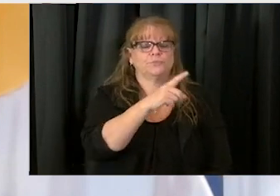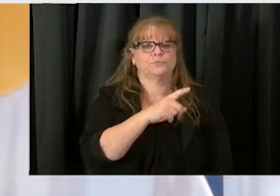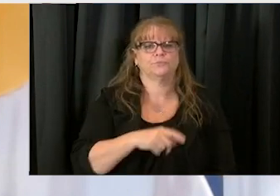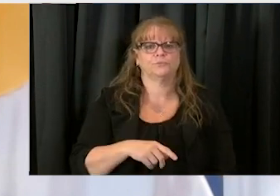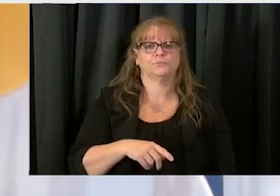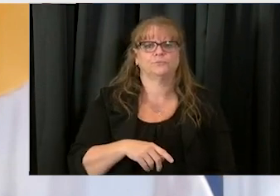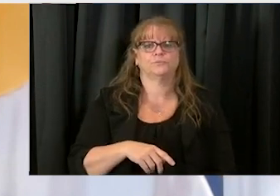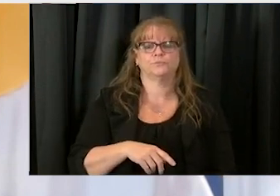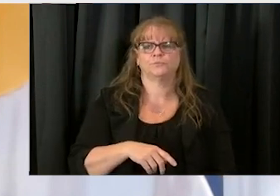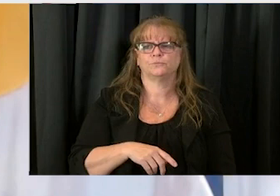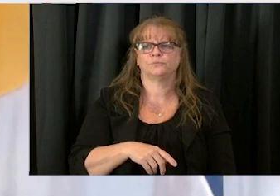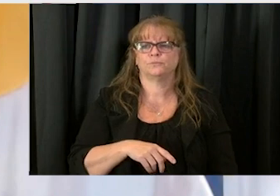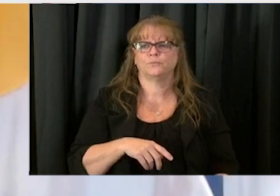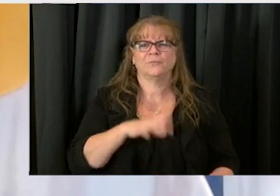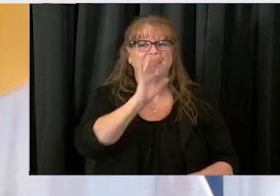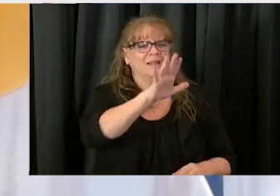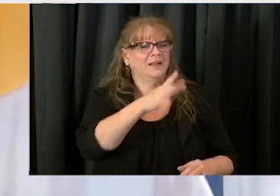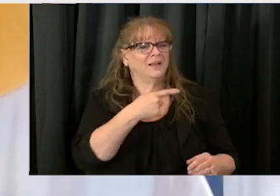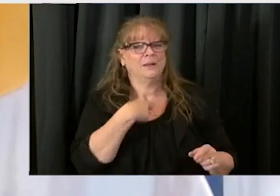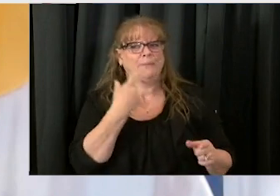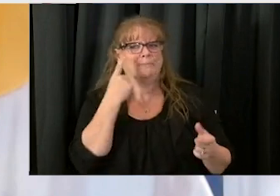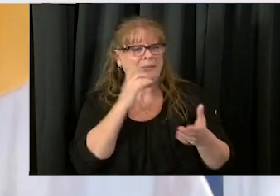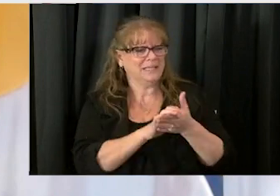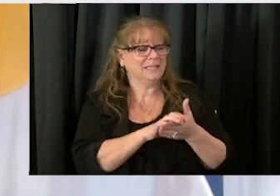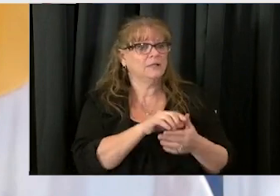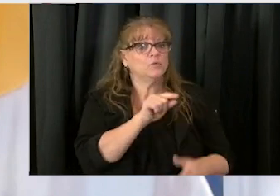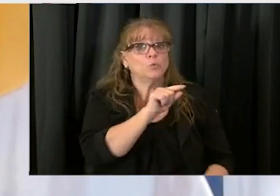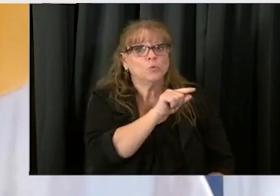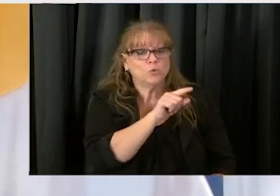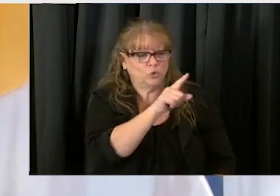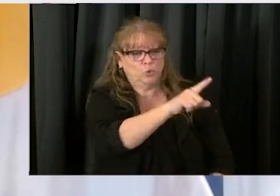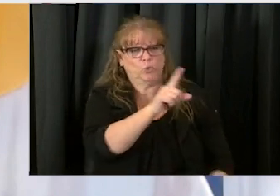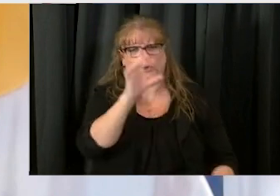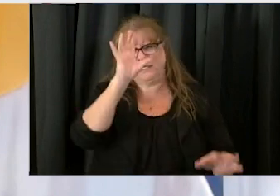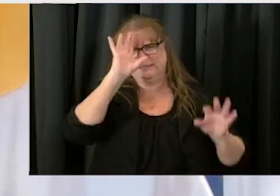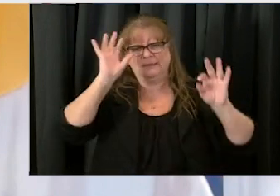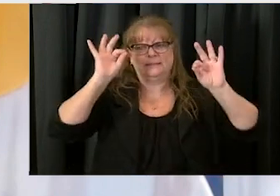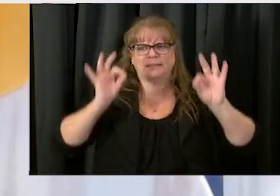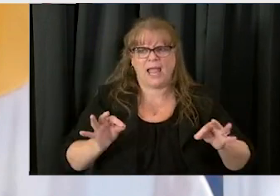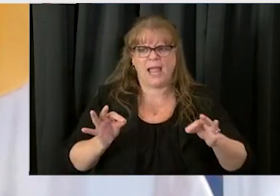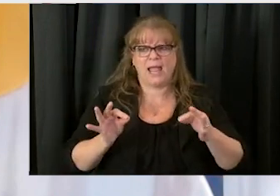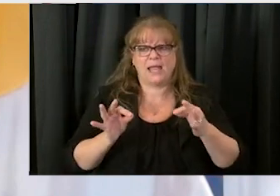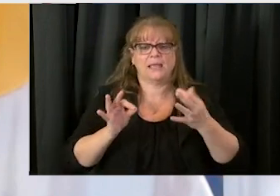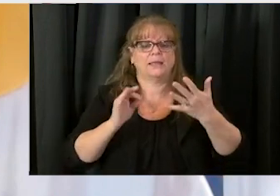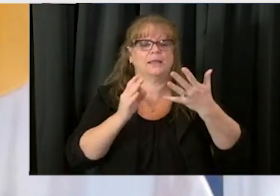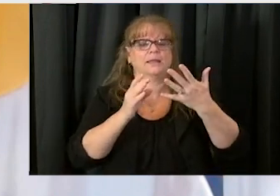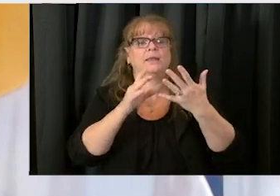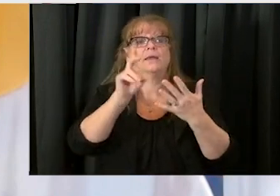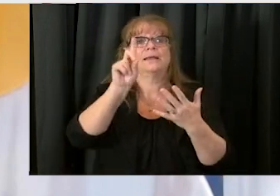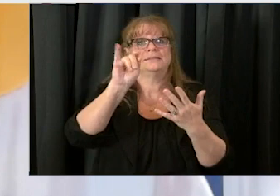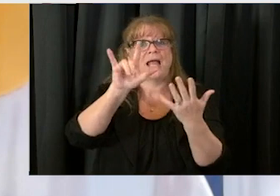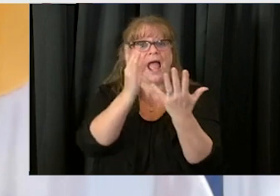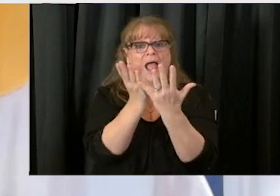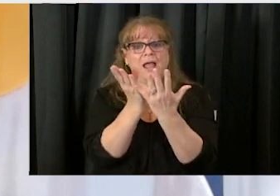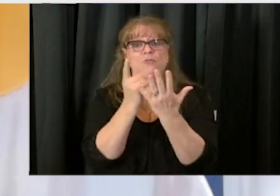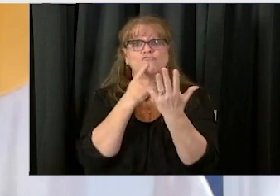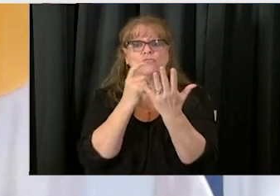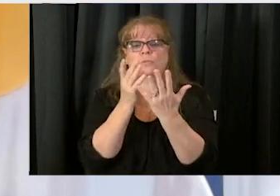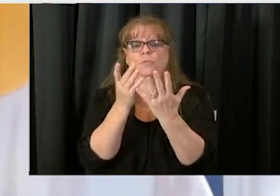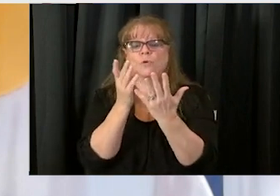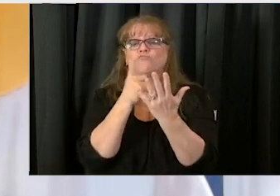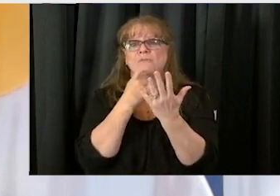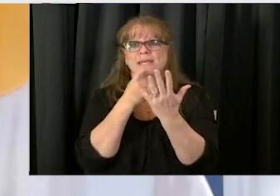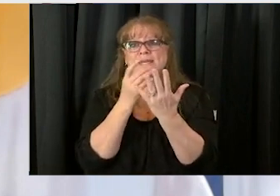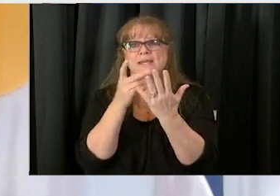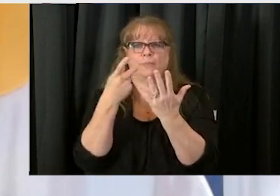last week based at least partly on hospitalization data that may have been off by 20% or more.